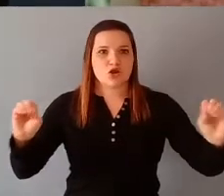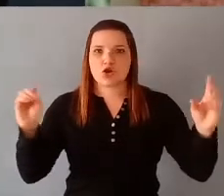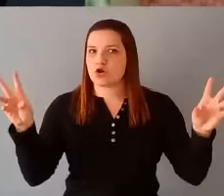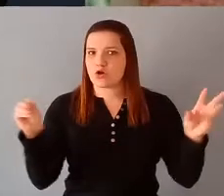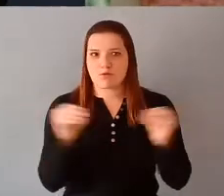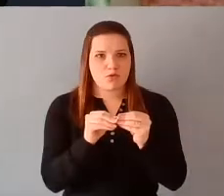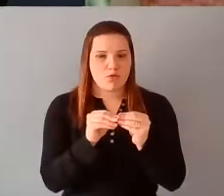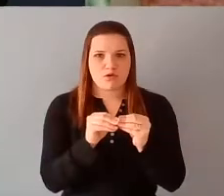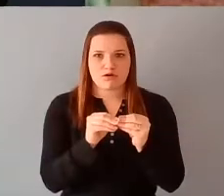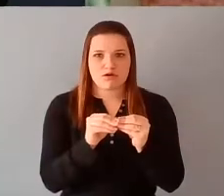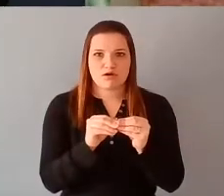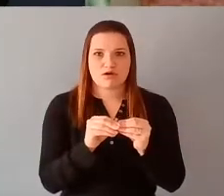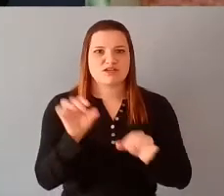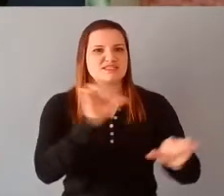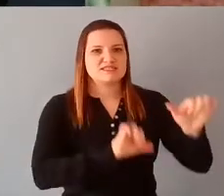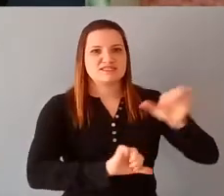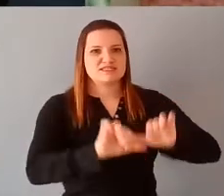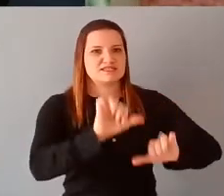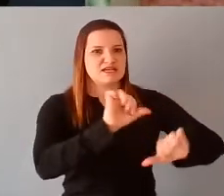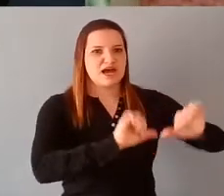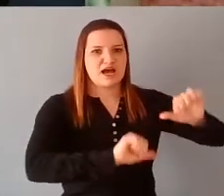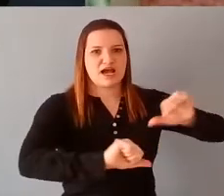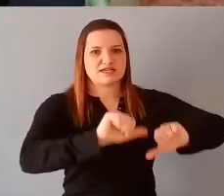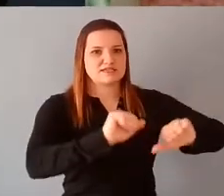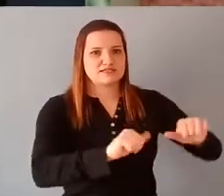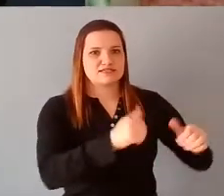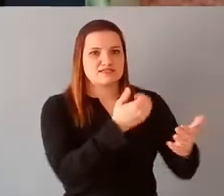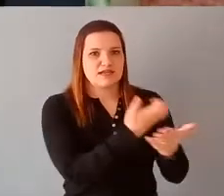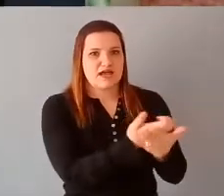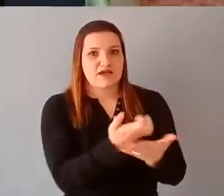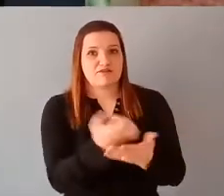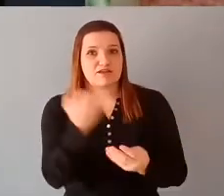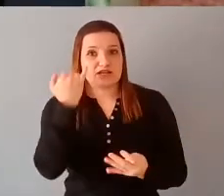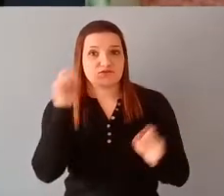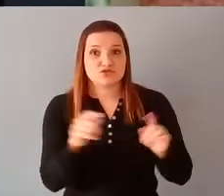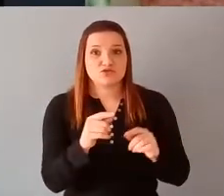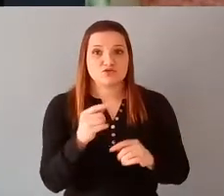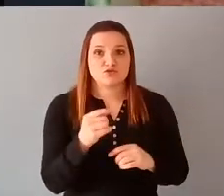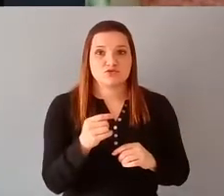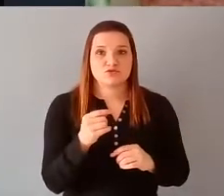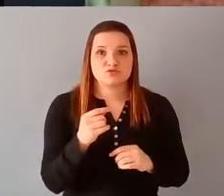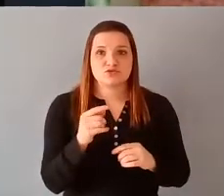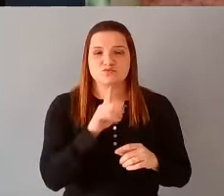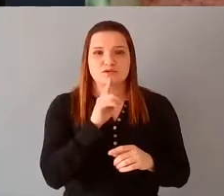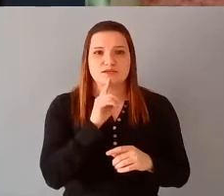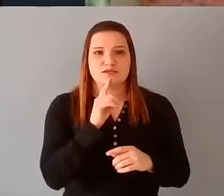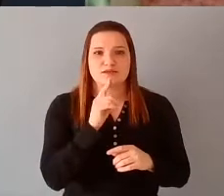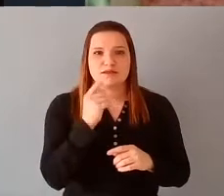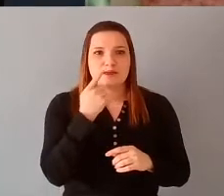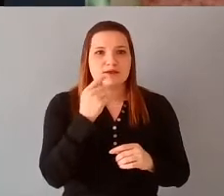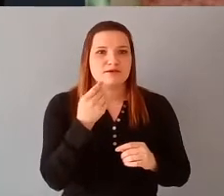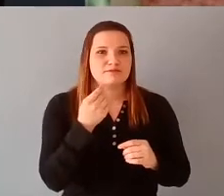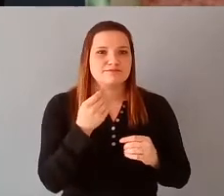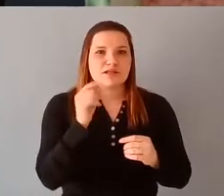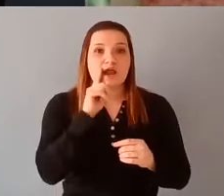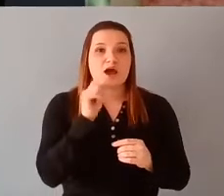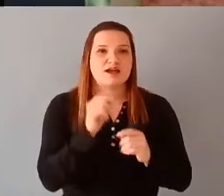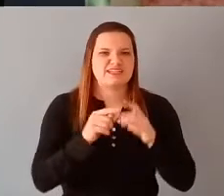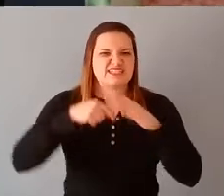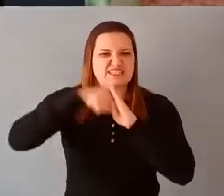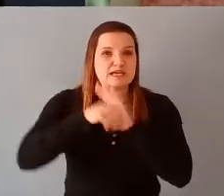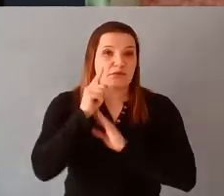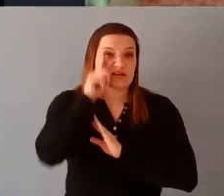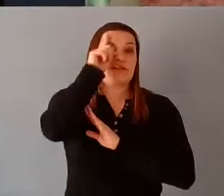enough scientific evidence to show that if you just do a nares or nostril swab, if you